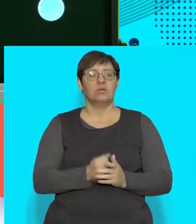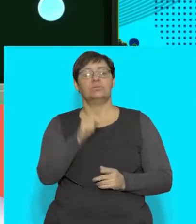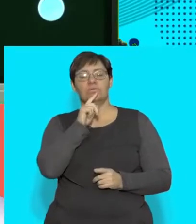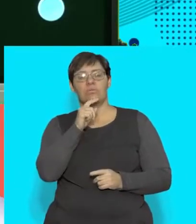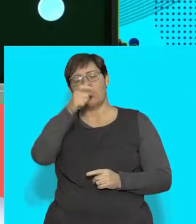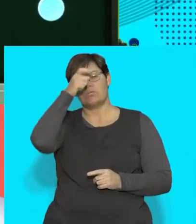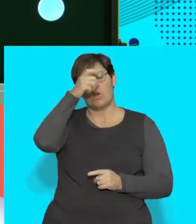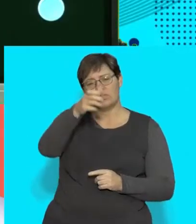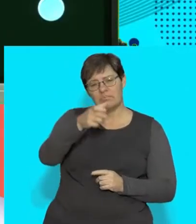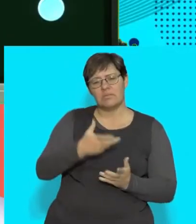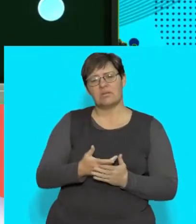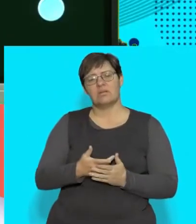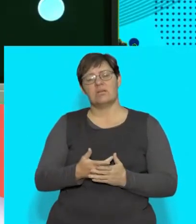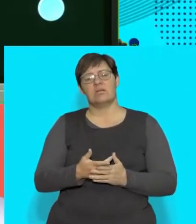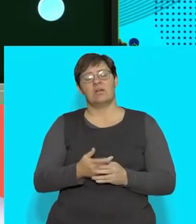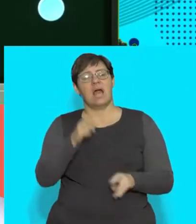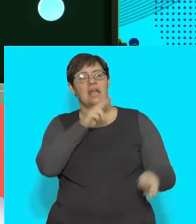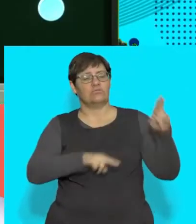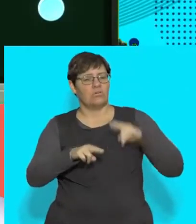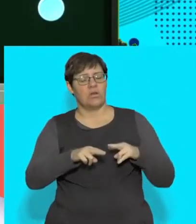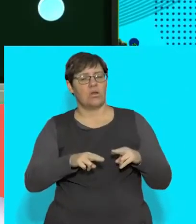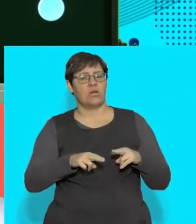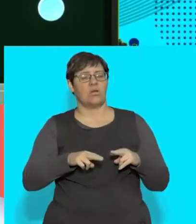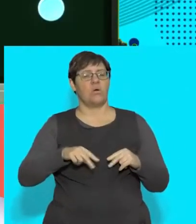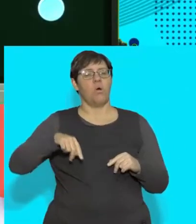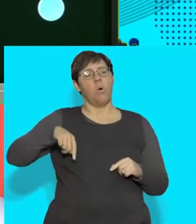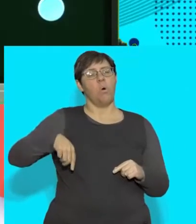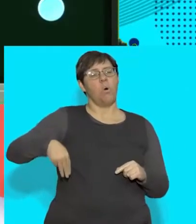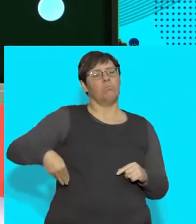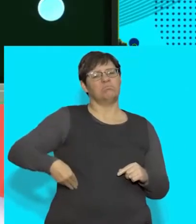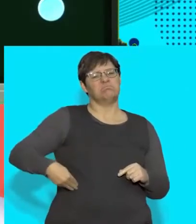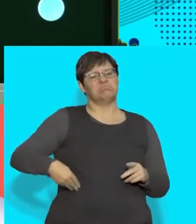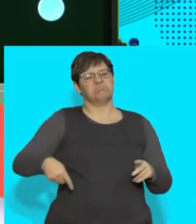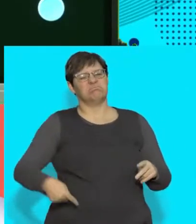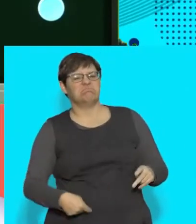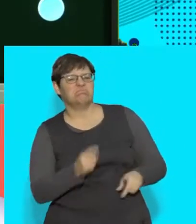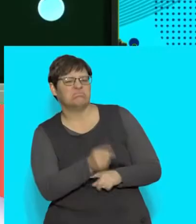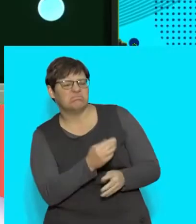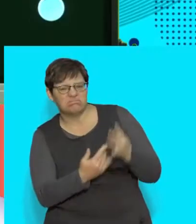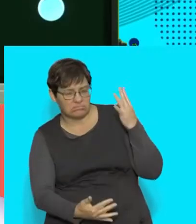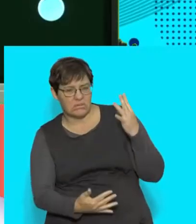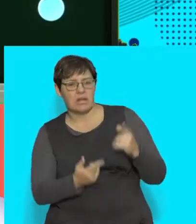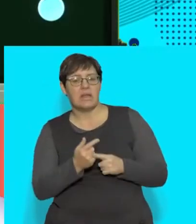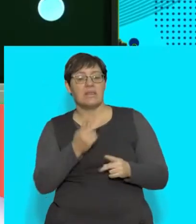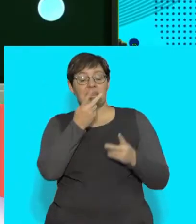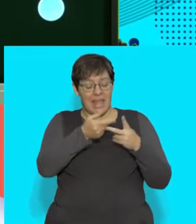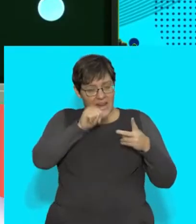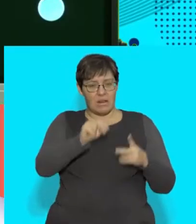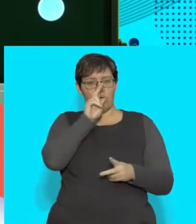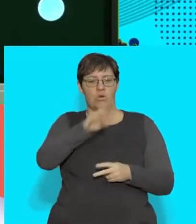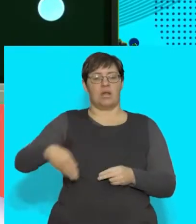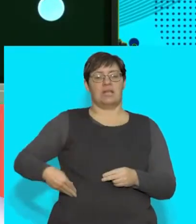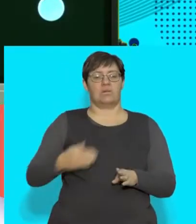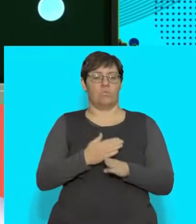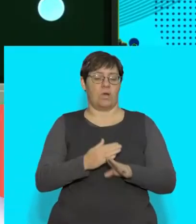excretory organs are. And then we're going to look at how the kidney functions. And I'm going to be honest with you, this